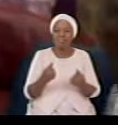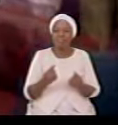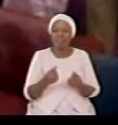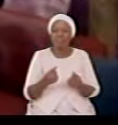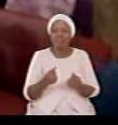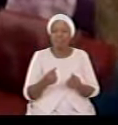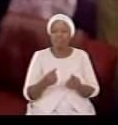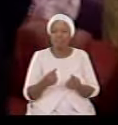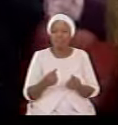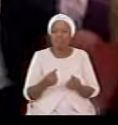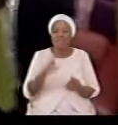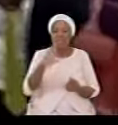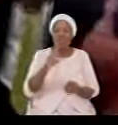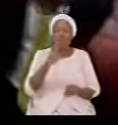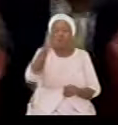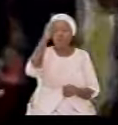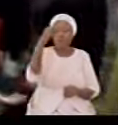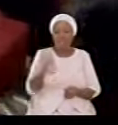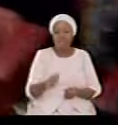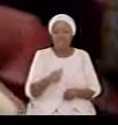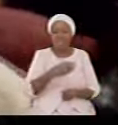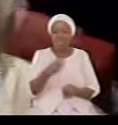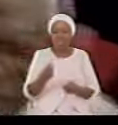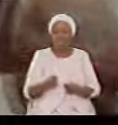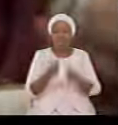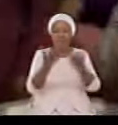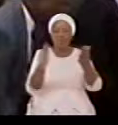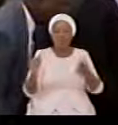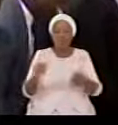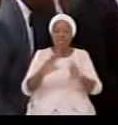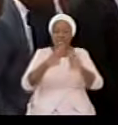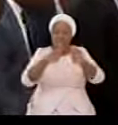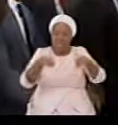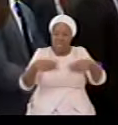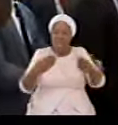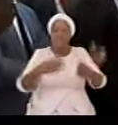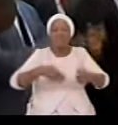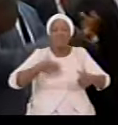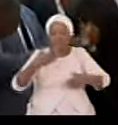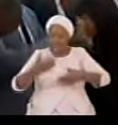Your tithes and offering, give cheerfully.